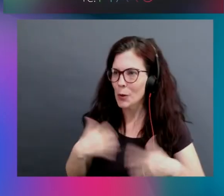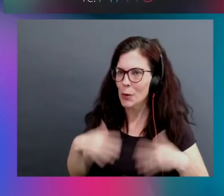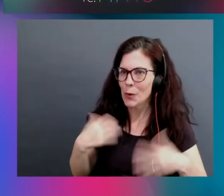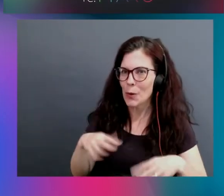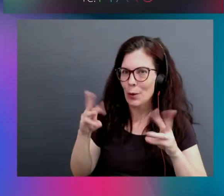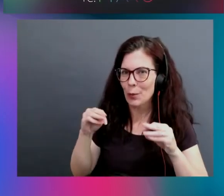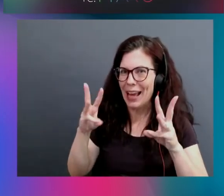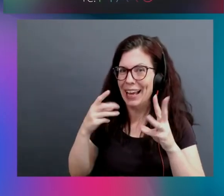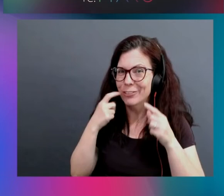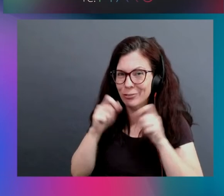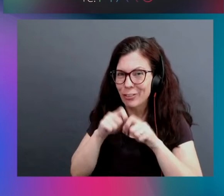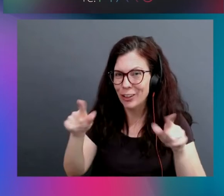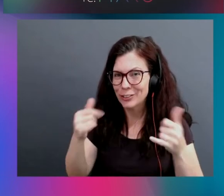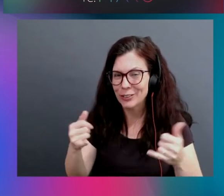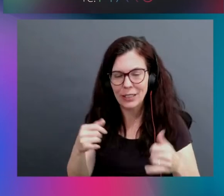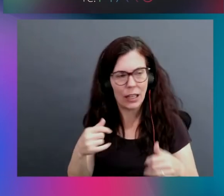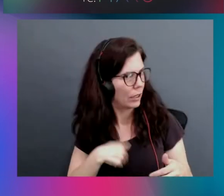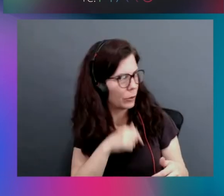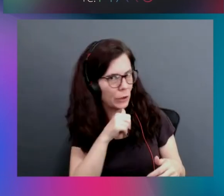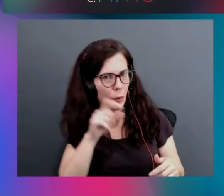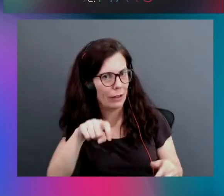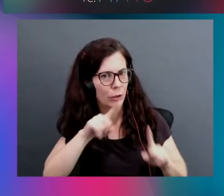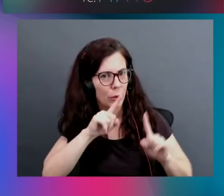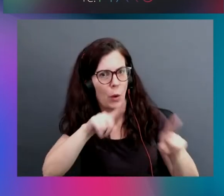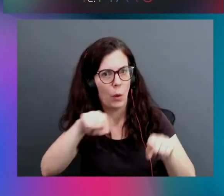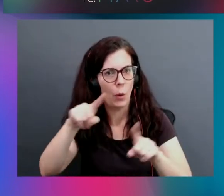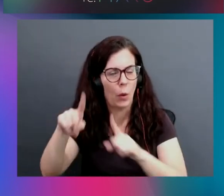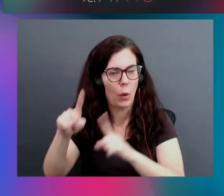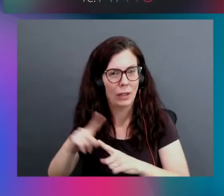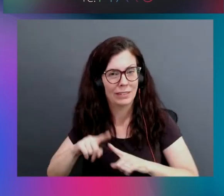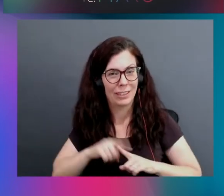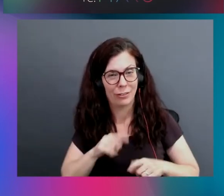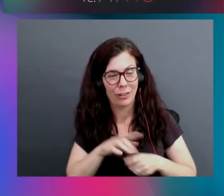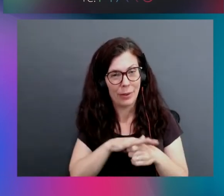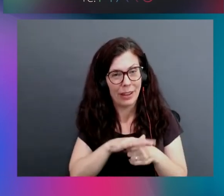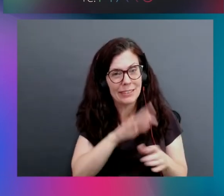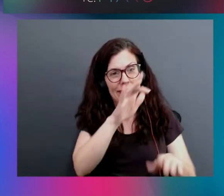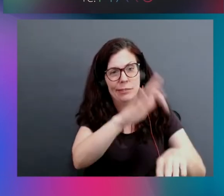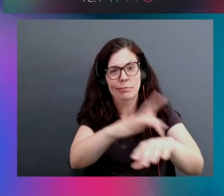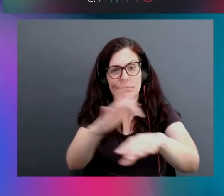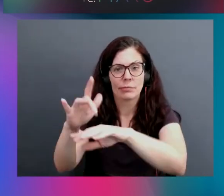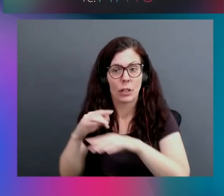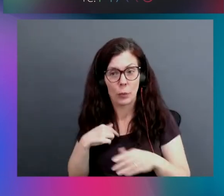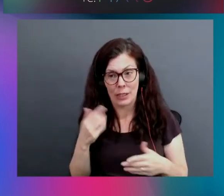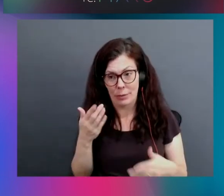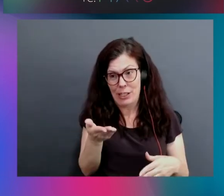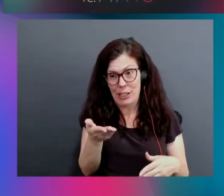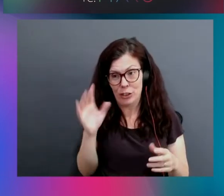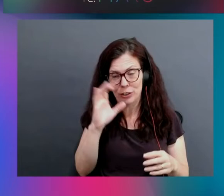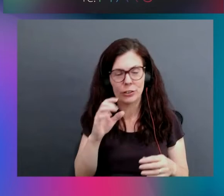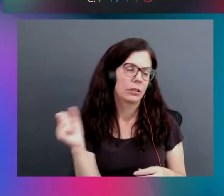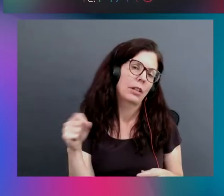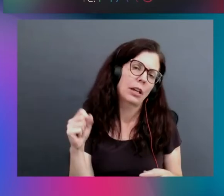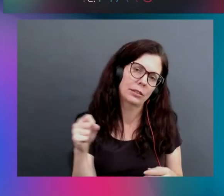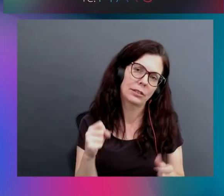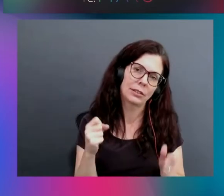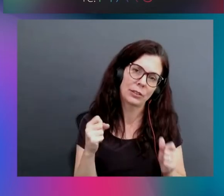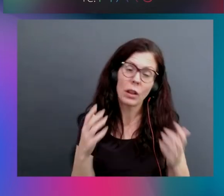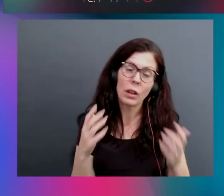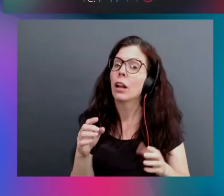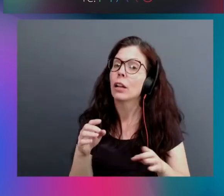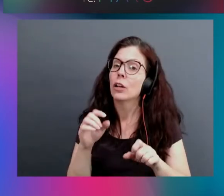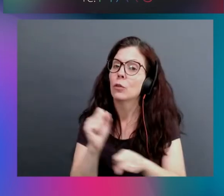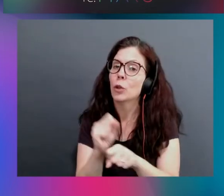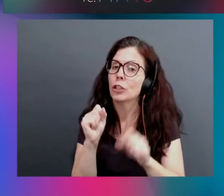Wow. So we don't have to go to multiple places, right? So now we can get here and search for that. There's a lot of work you can do with open data, but